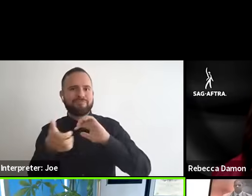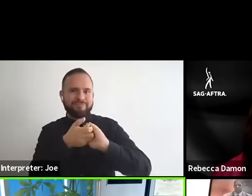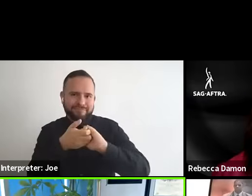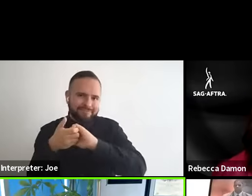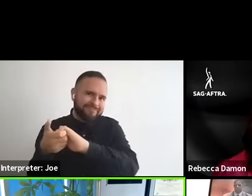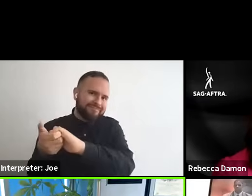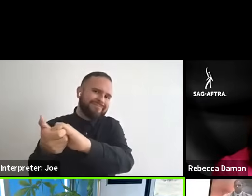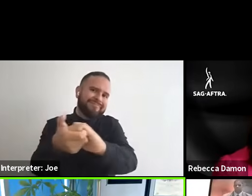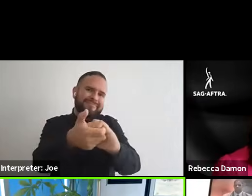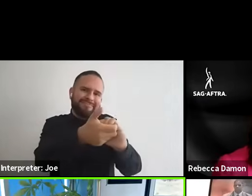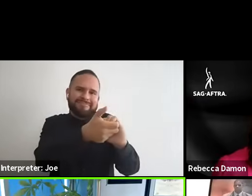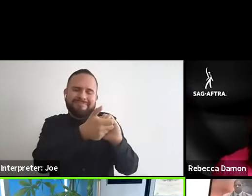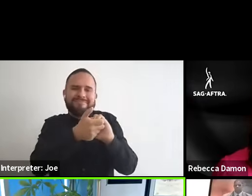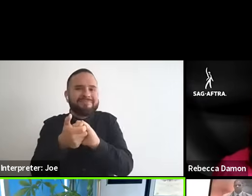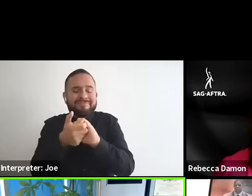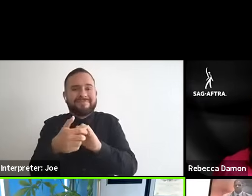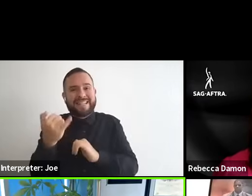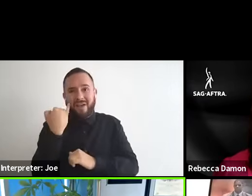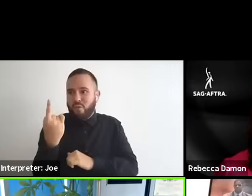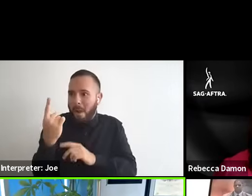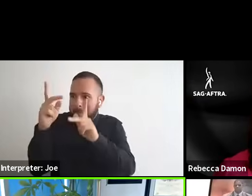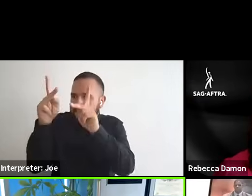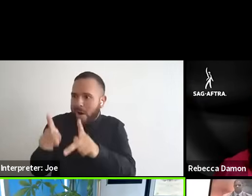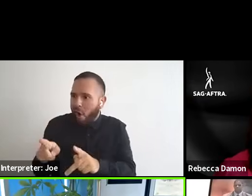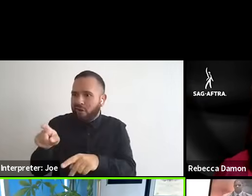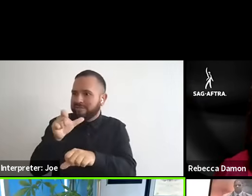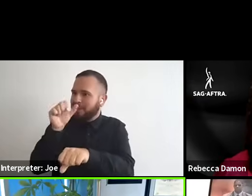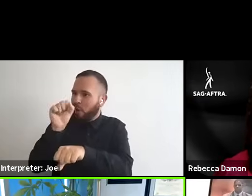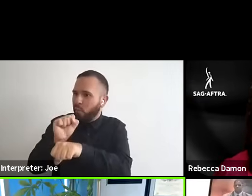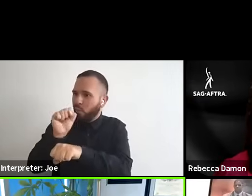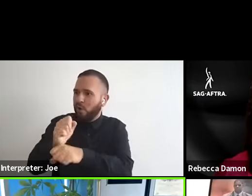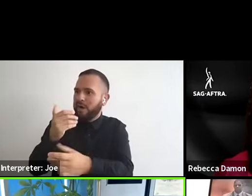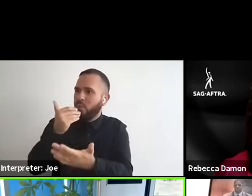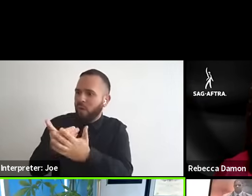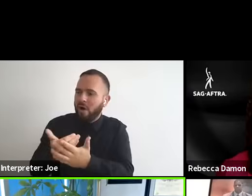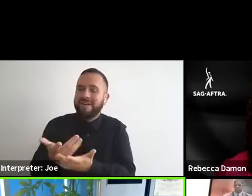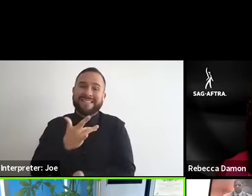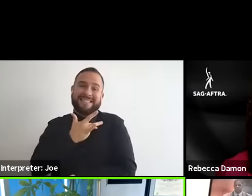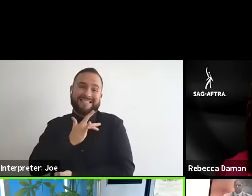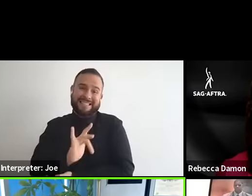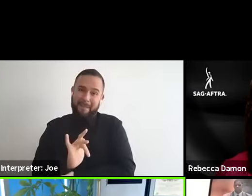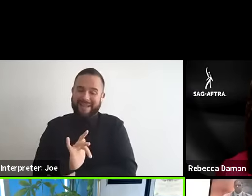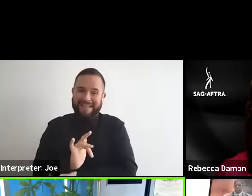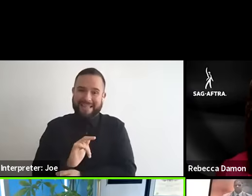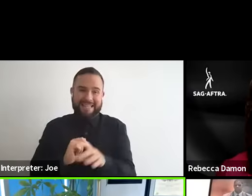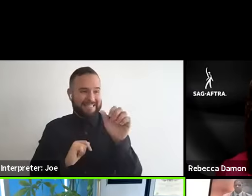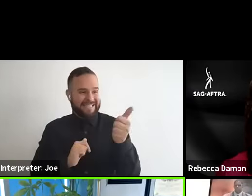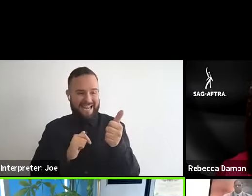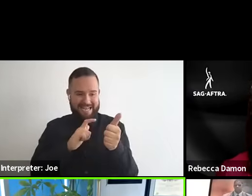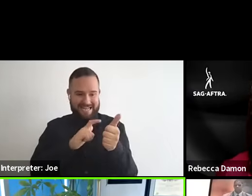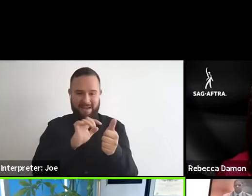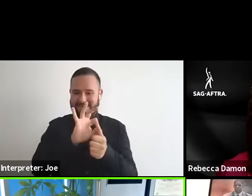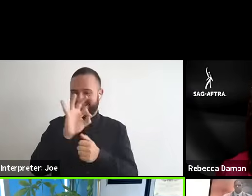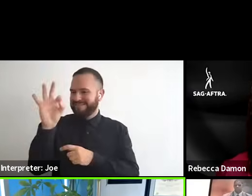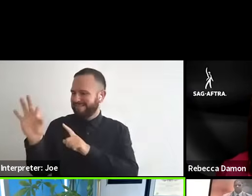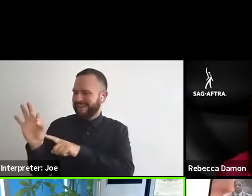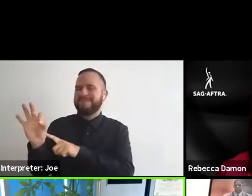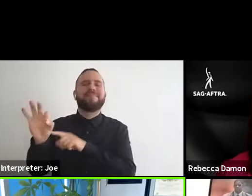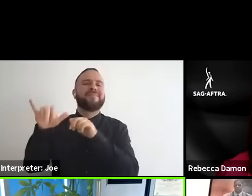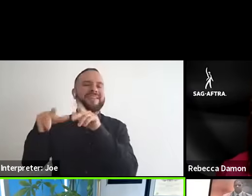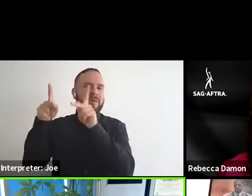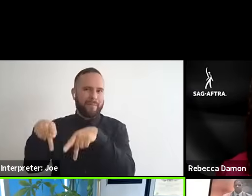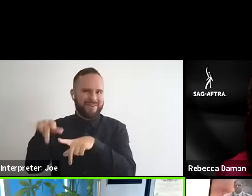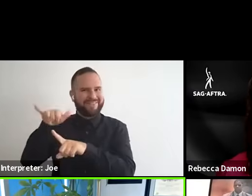working well, it's usually 9 times out of 10 that person. And that's been